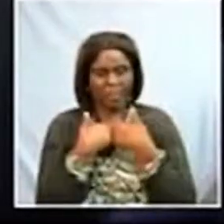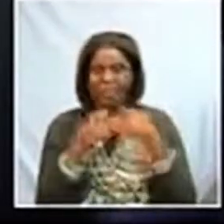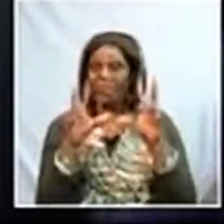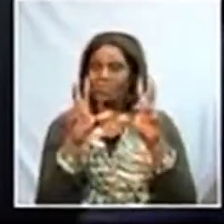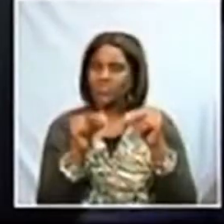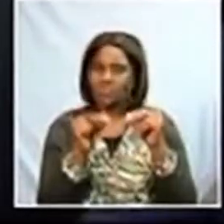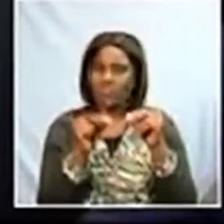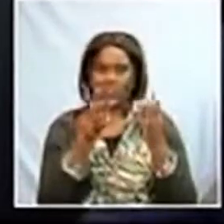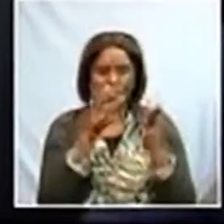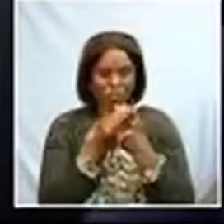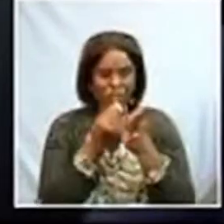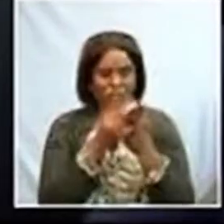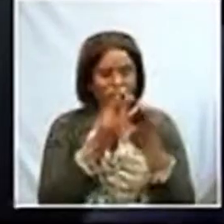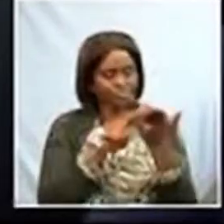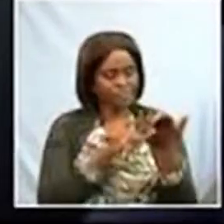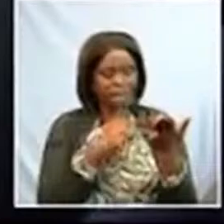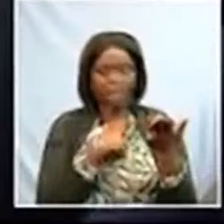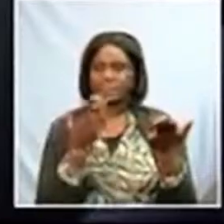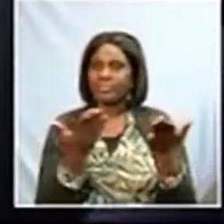no financial record